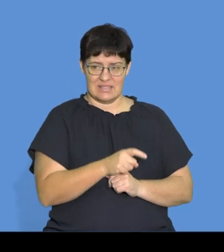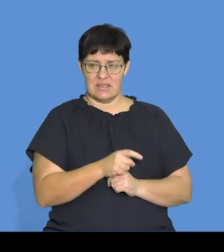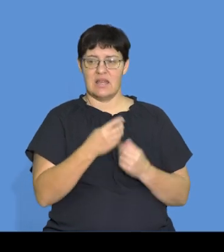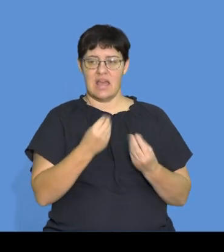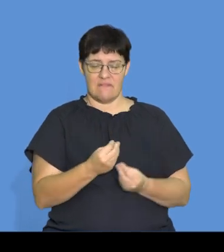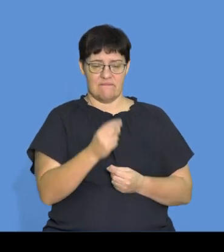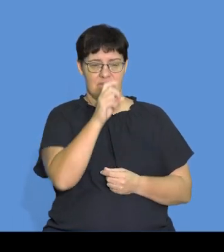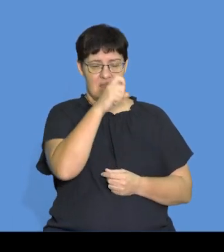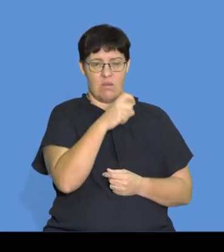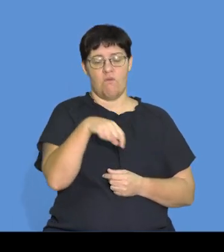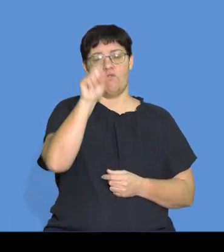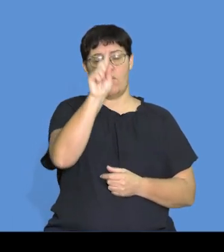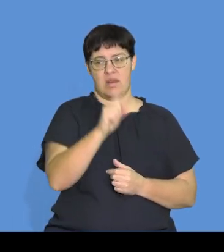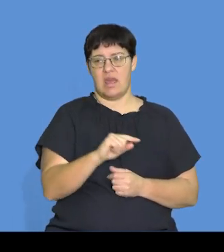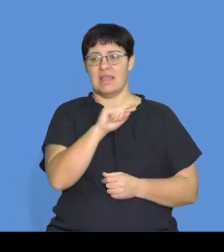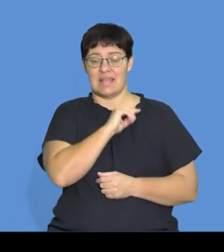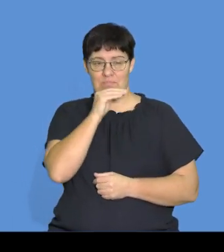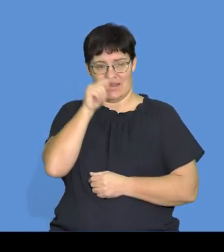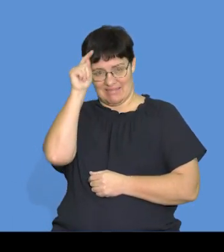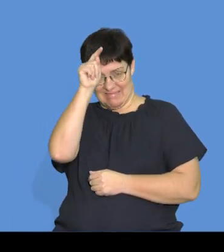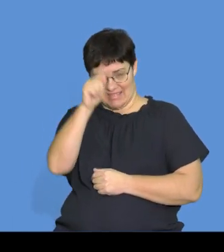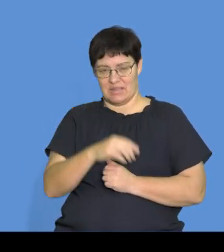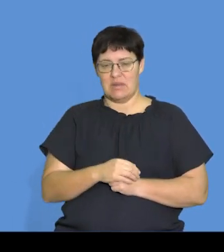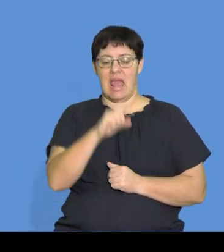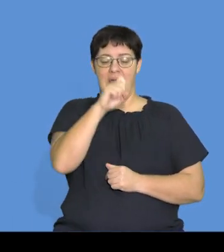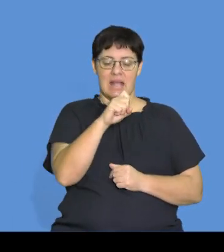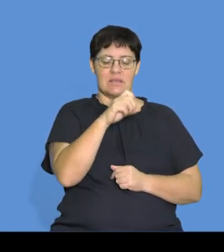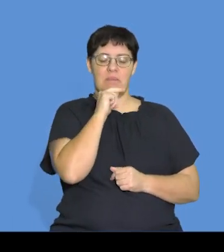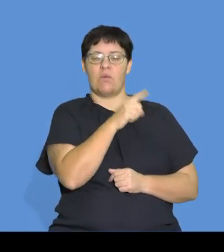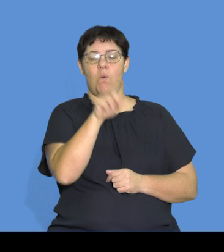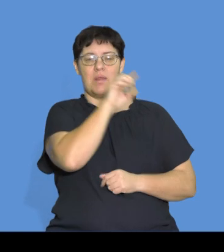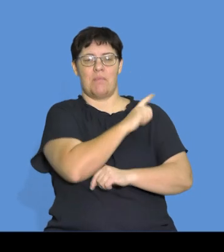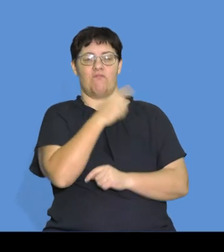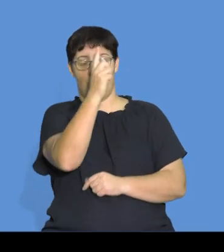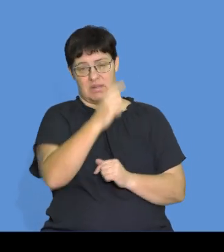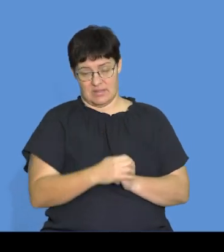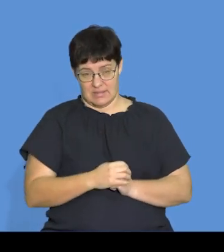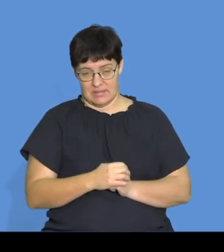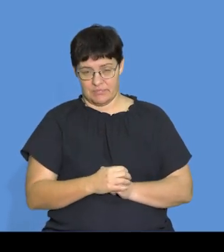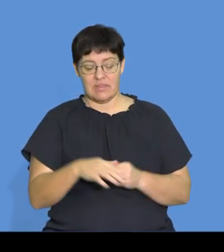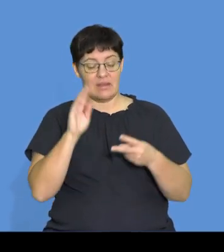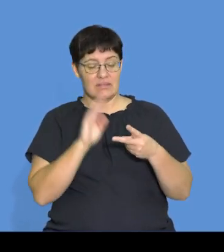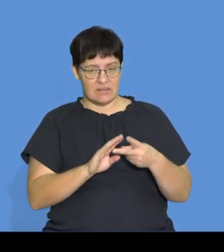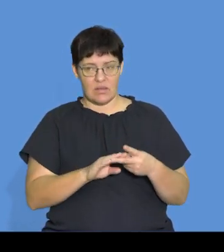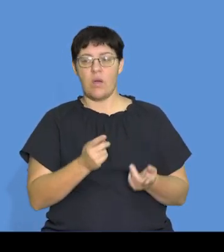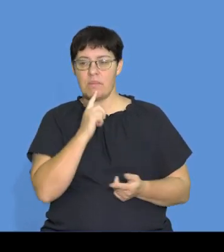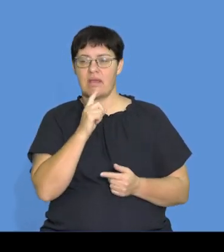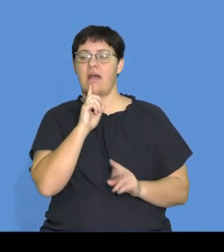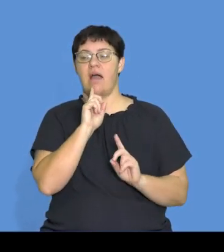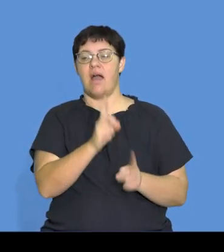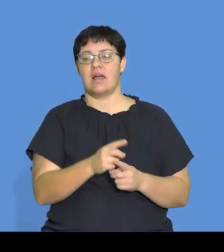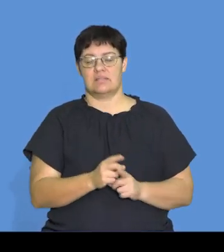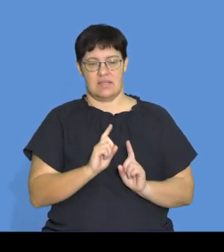of 1 there. That's what this means, to say it has a power of 1, and it will always just give you